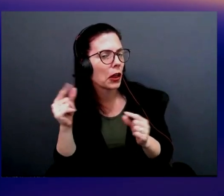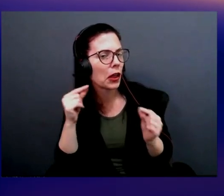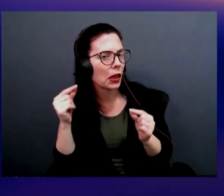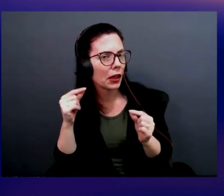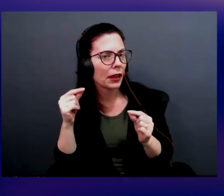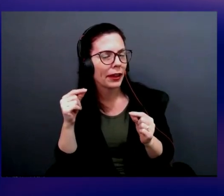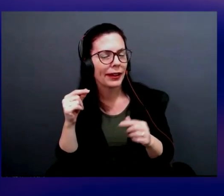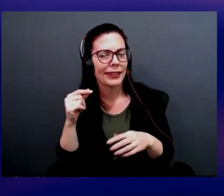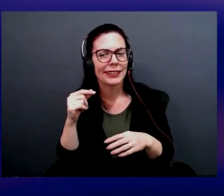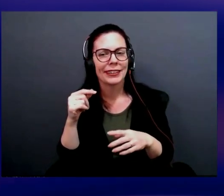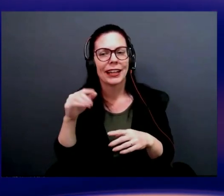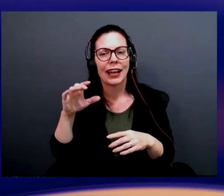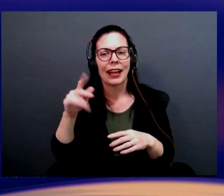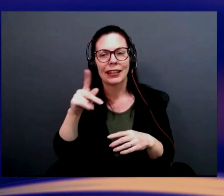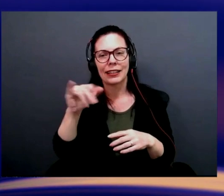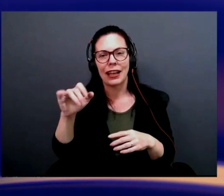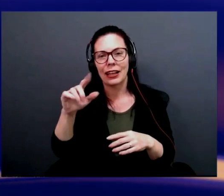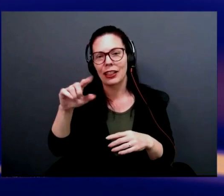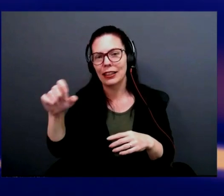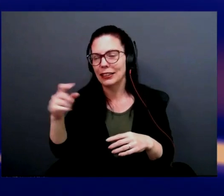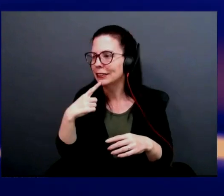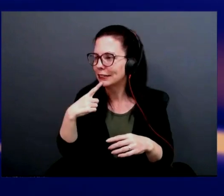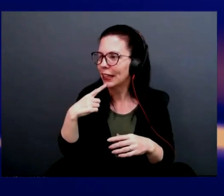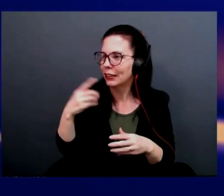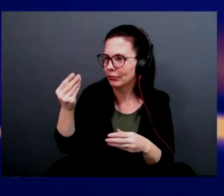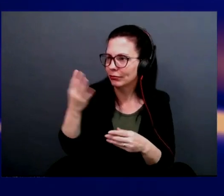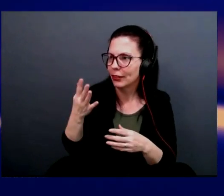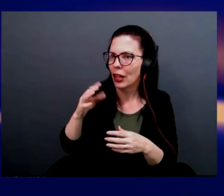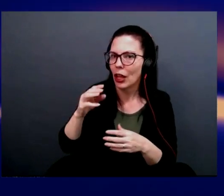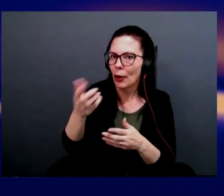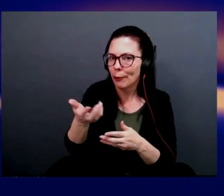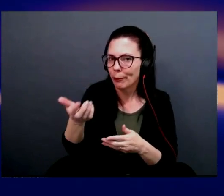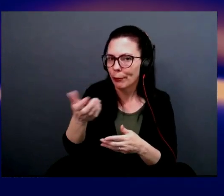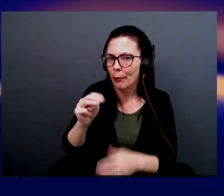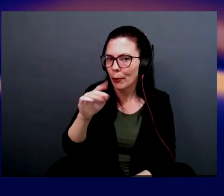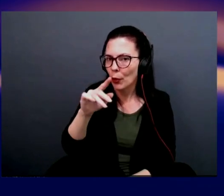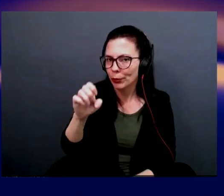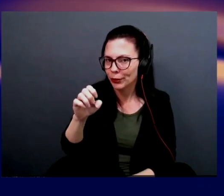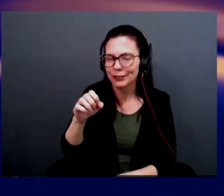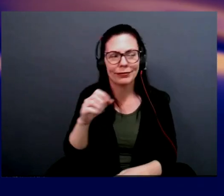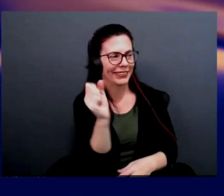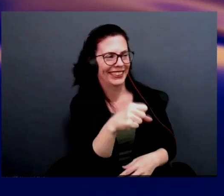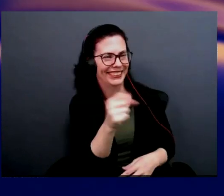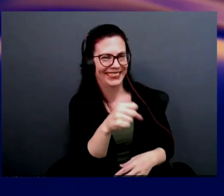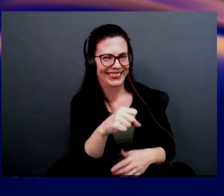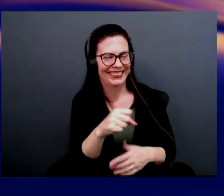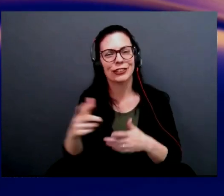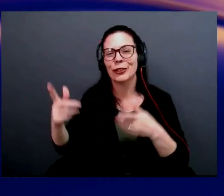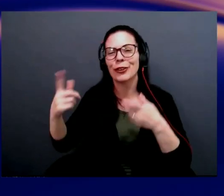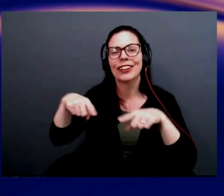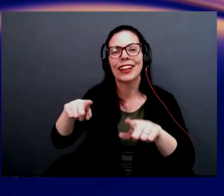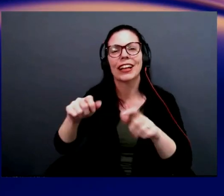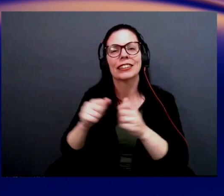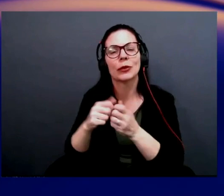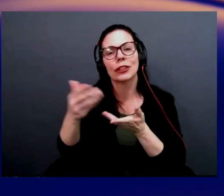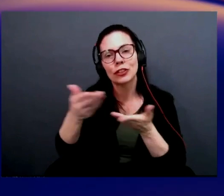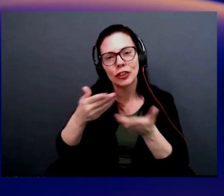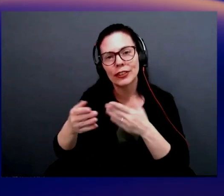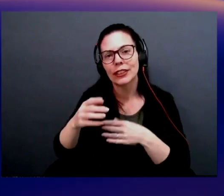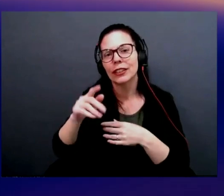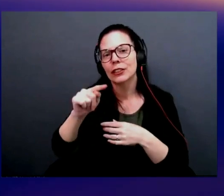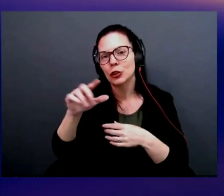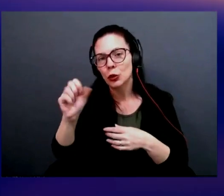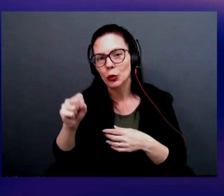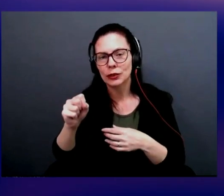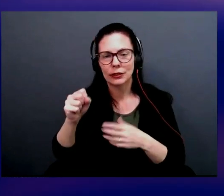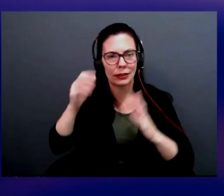metaphorically, from Kyle Lee to say also mobile. Yes. It aligns to the things, services, tools that you would expect